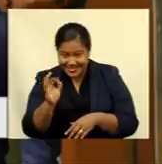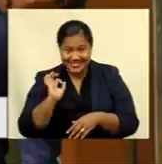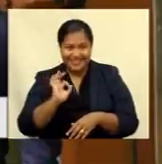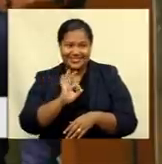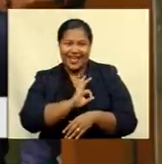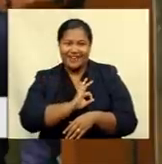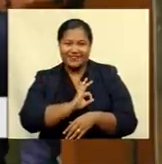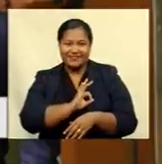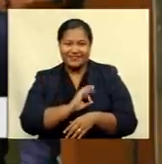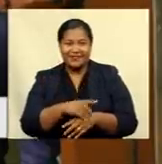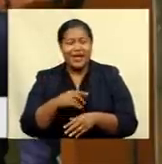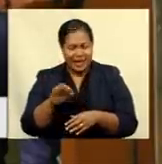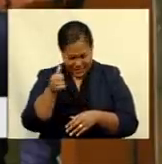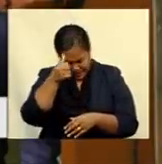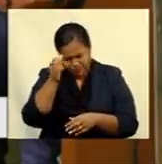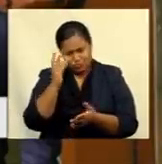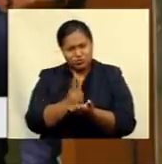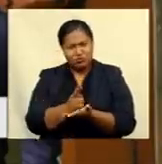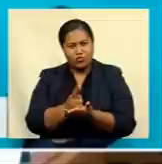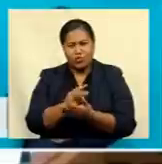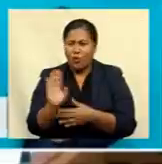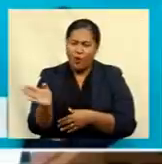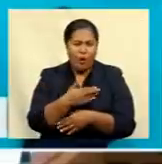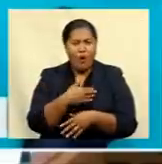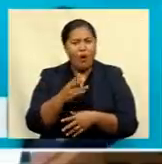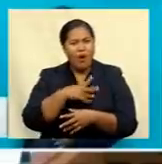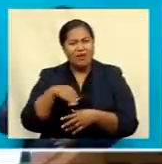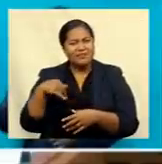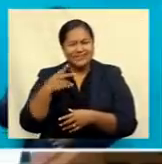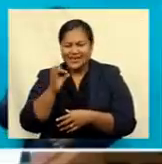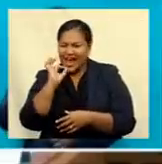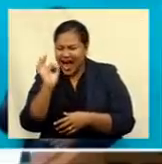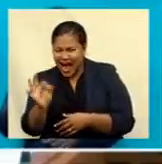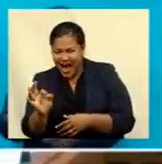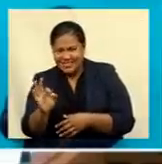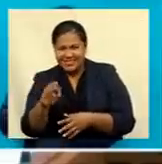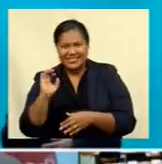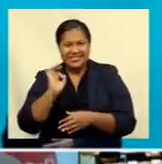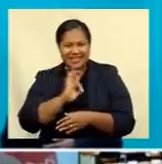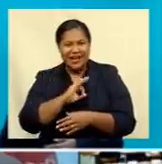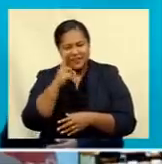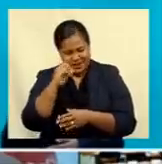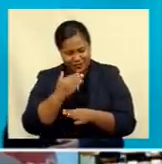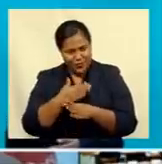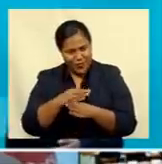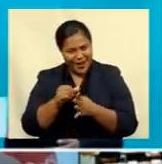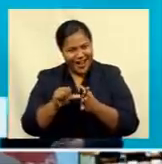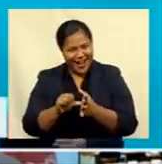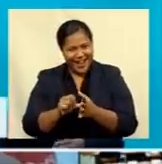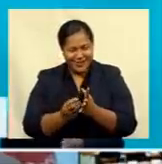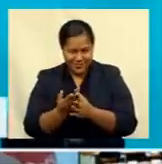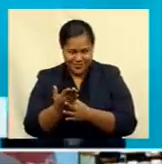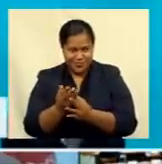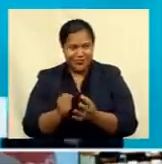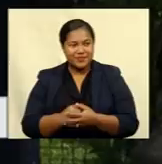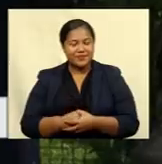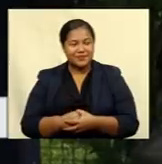other ministries are asking their staff to be able to be patriotic, to be able to get us through this. They are patriotic